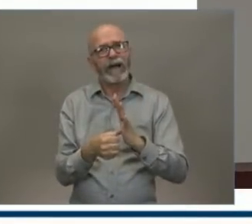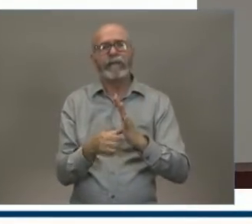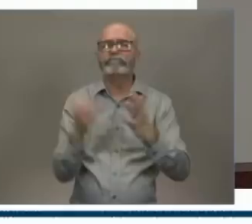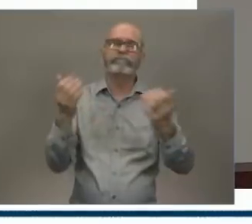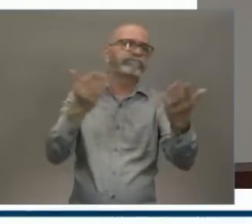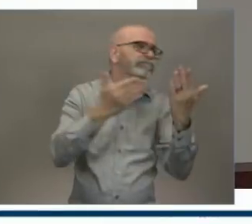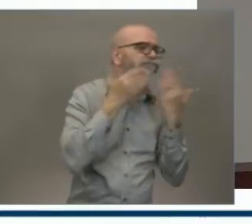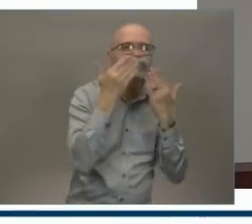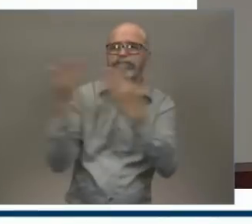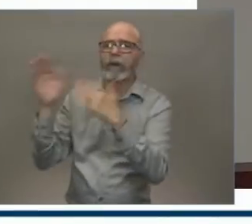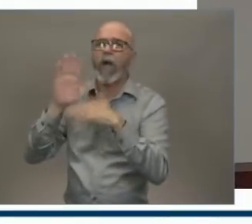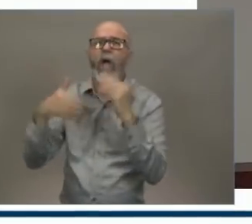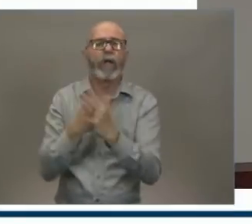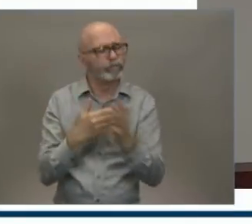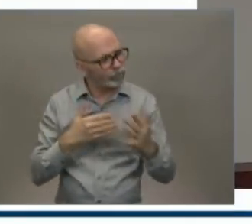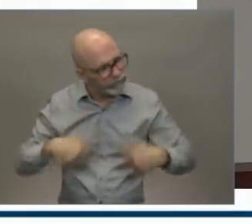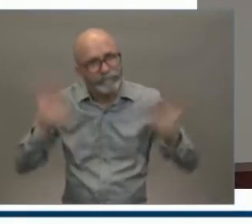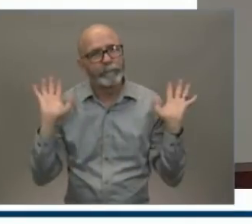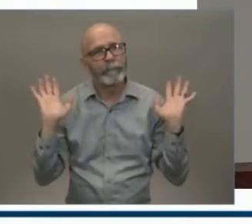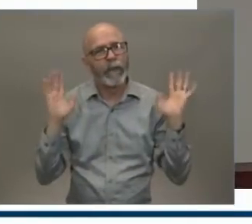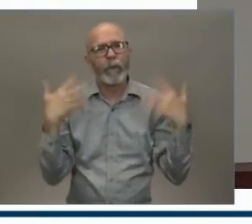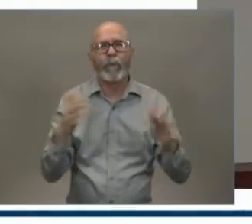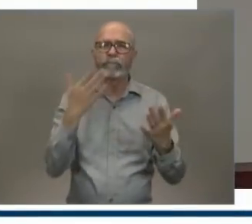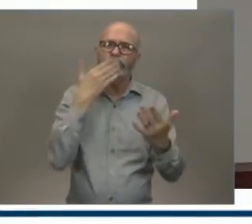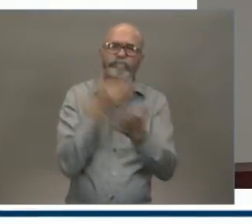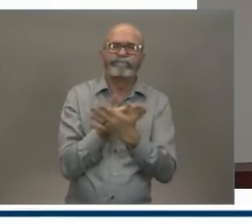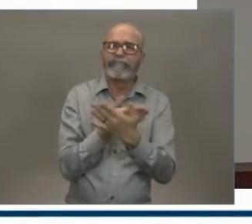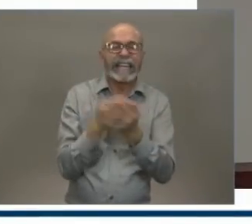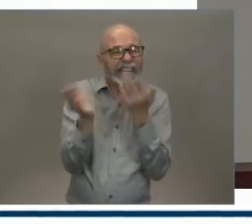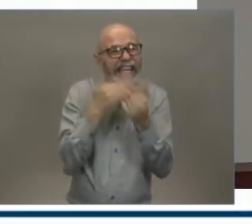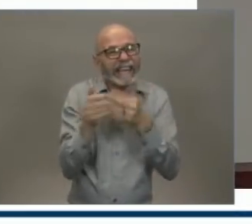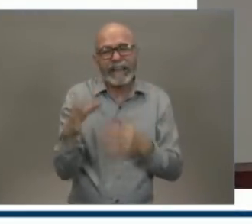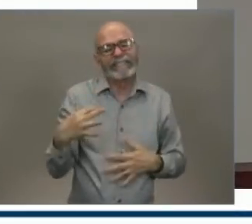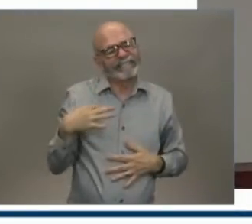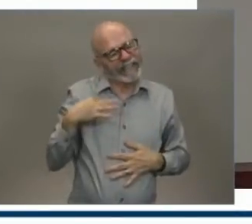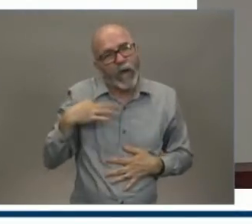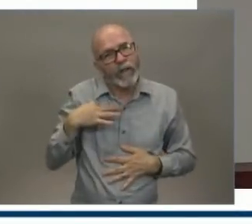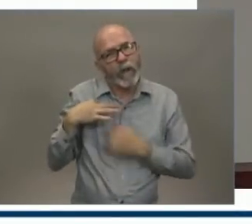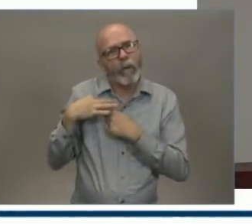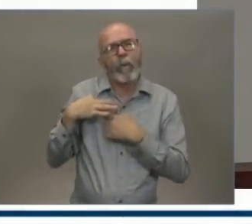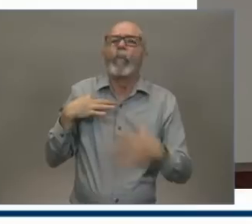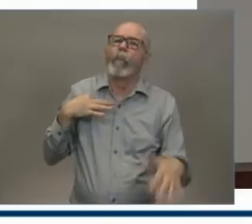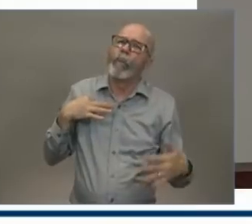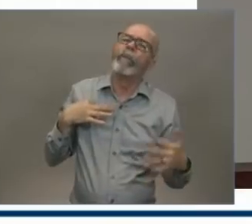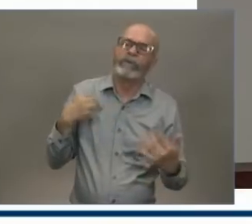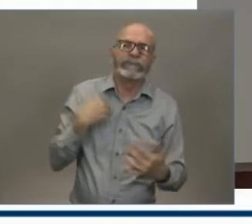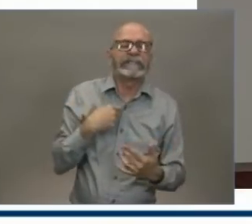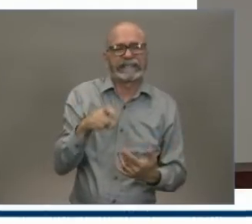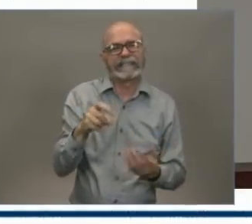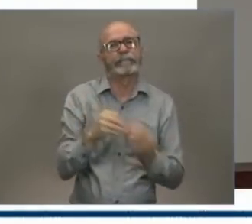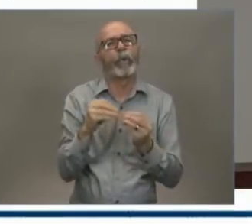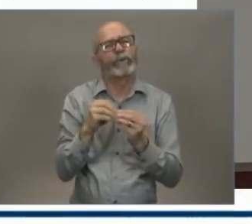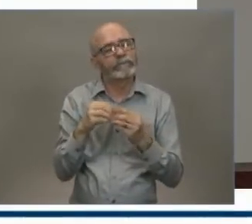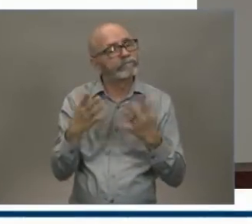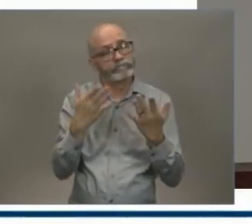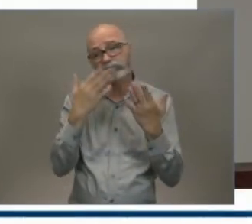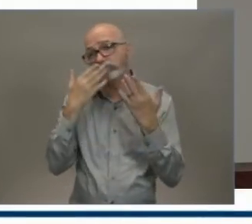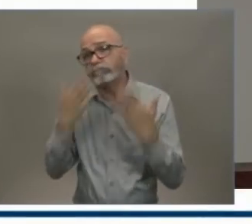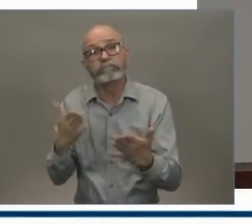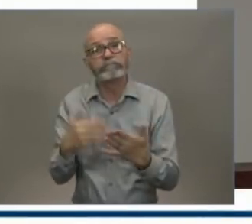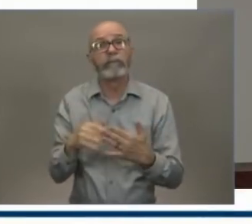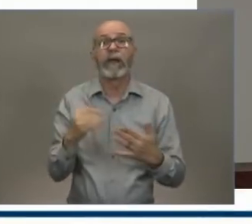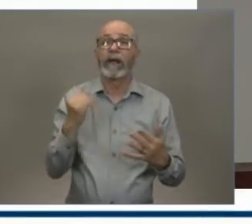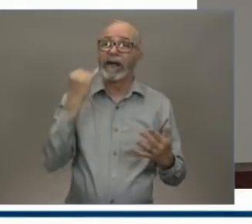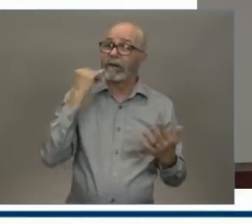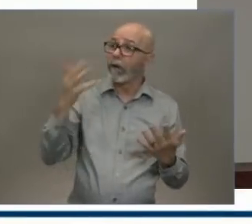those, and that call out for volunteers is still there. And that if you want to volunteer, you can go on